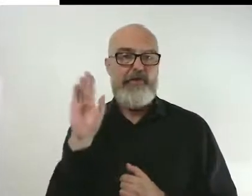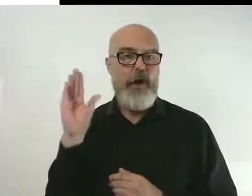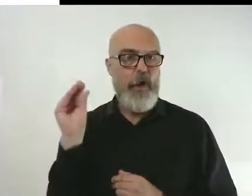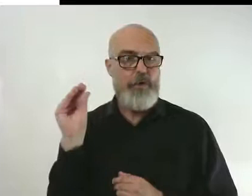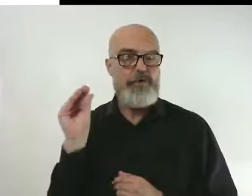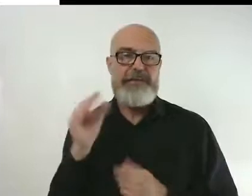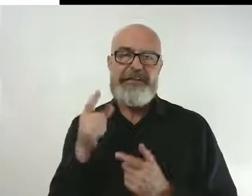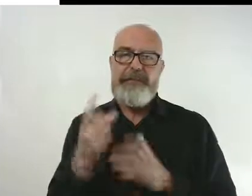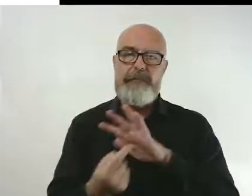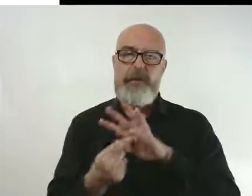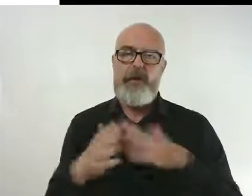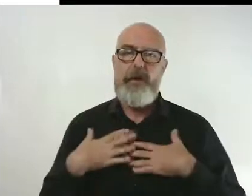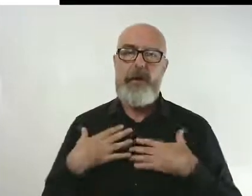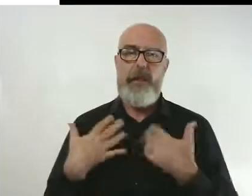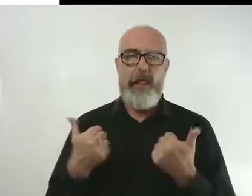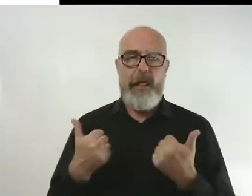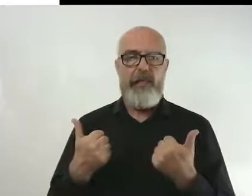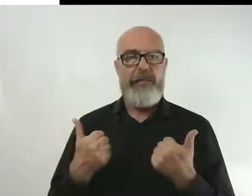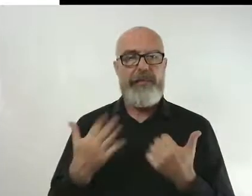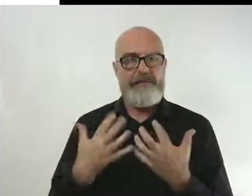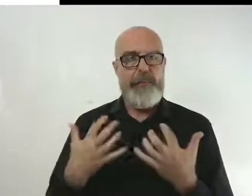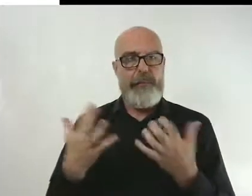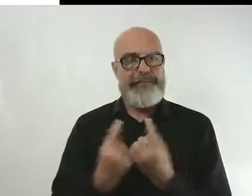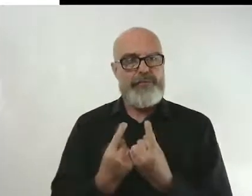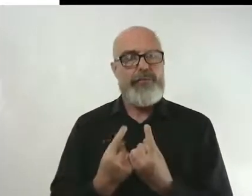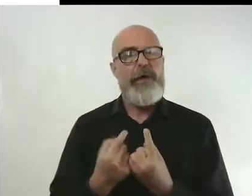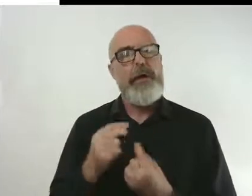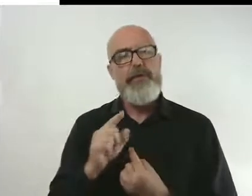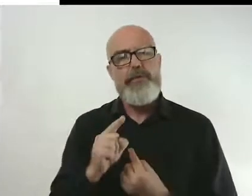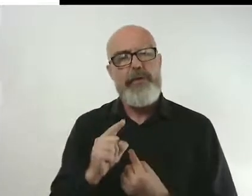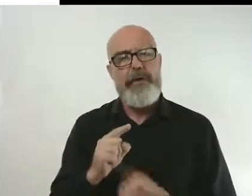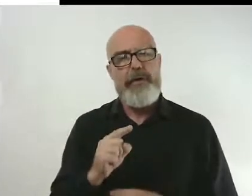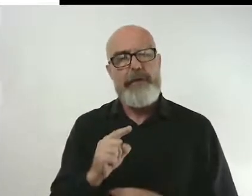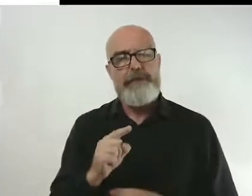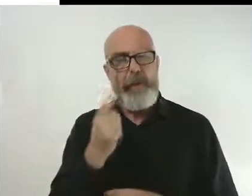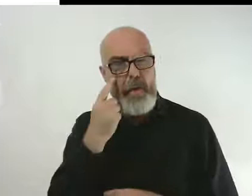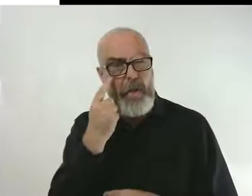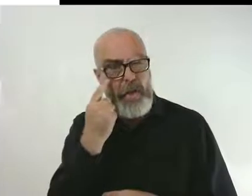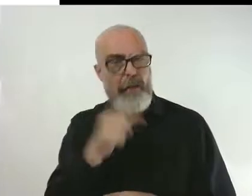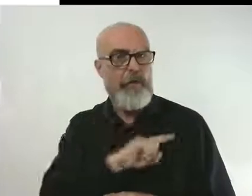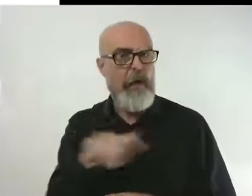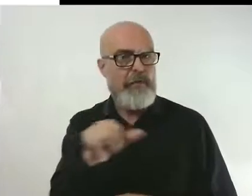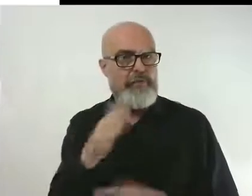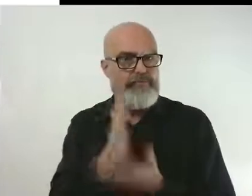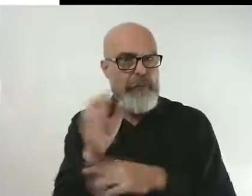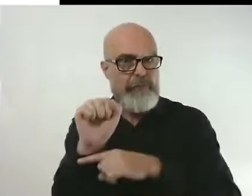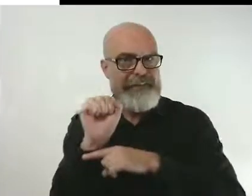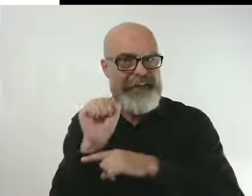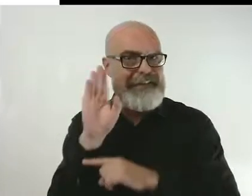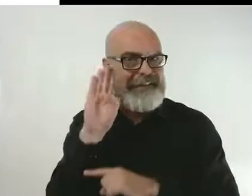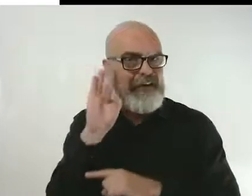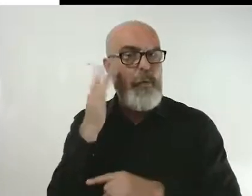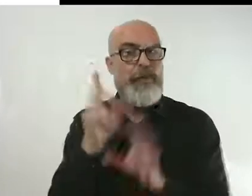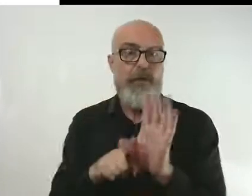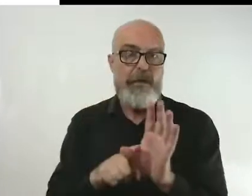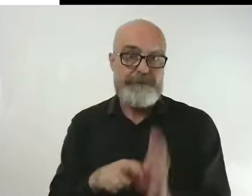So you can see that hearing loss is an important public health issue. And let's now see why you really